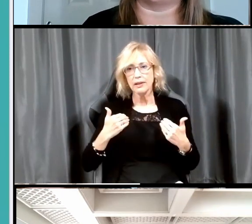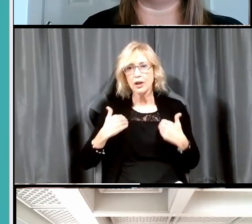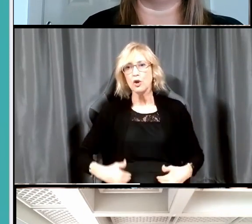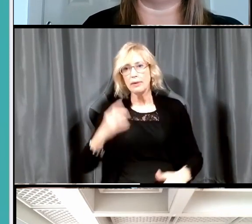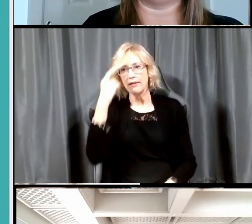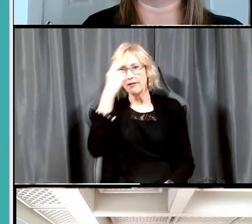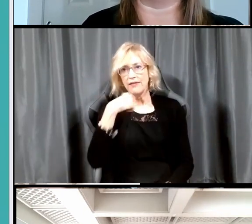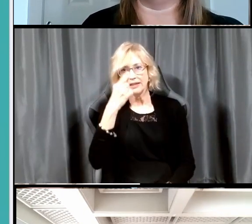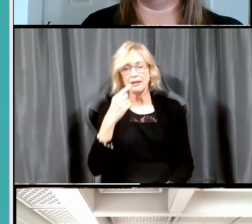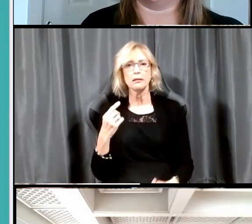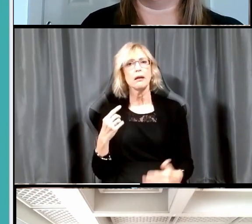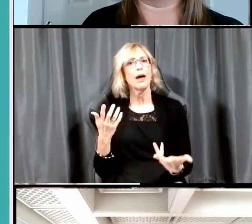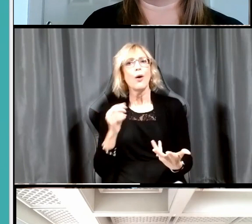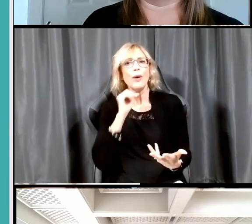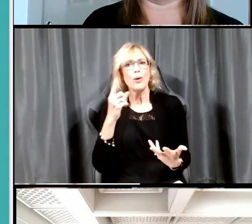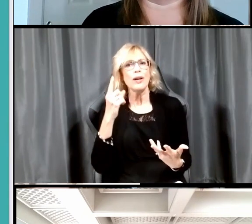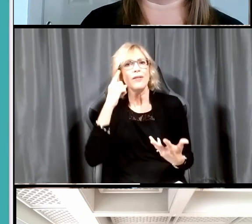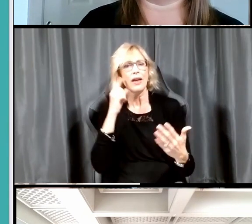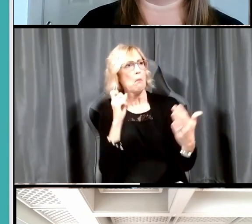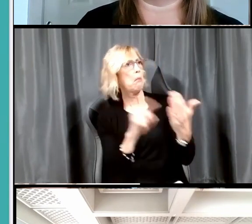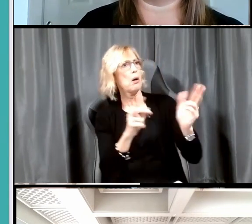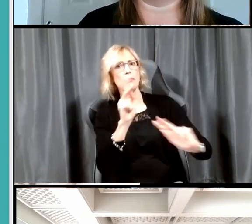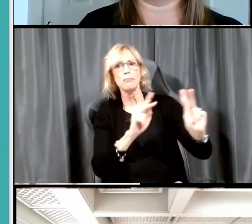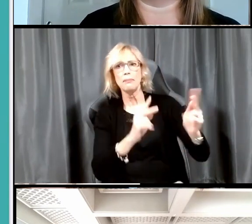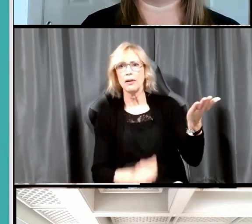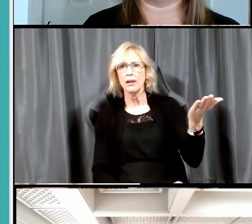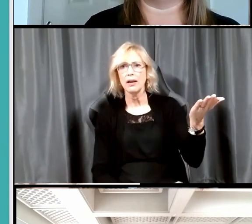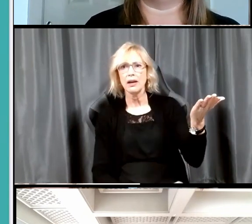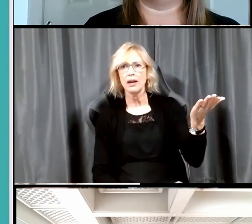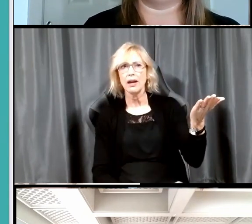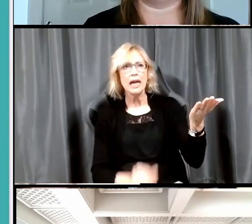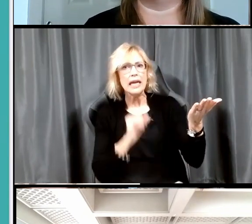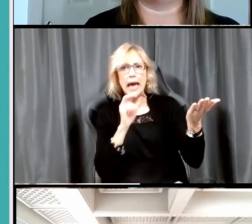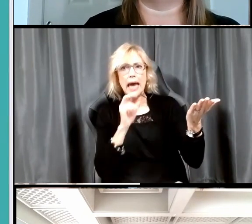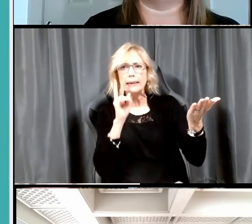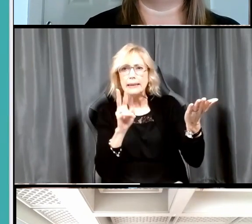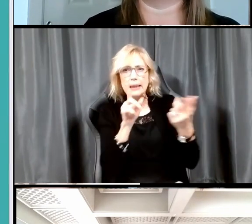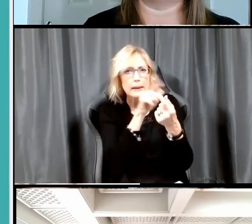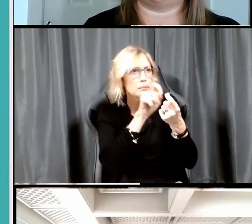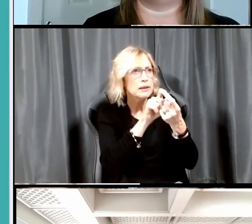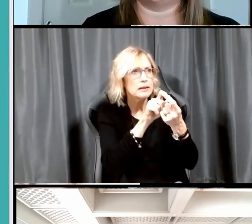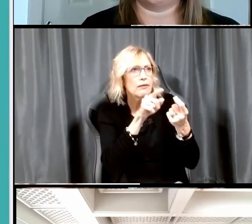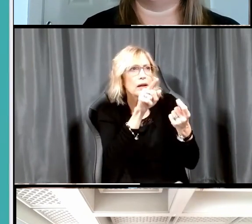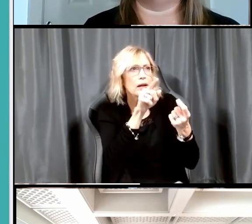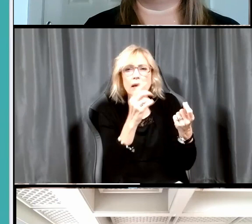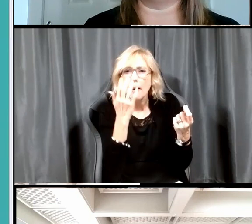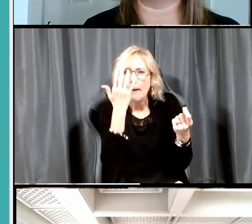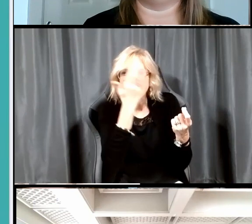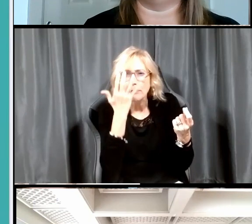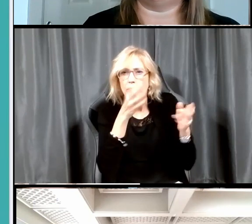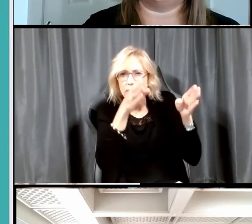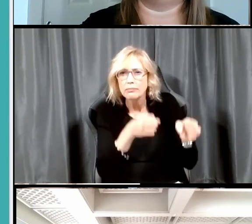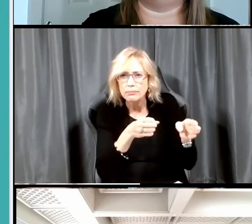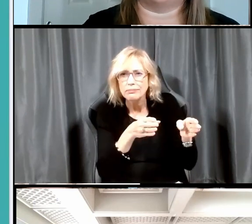we recognize people, we don't see the different details of the person's face. And a